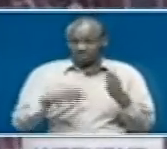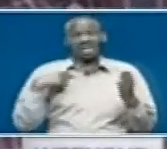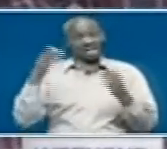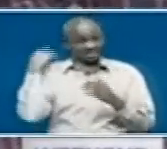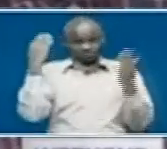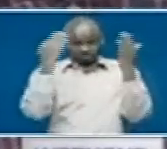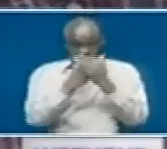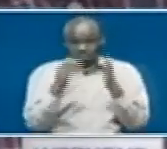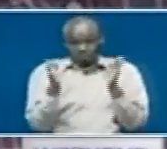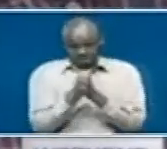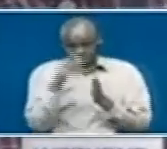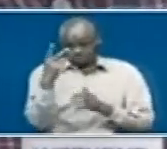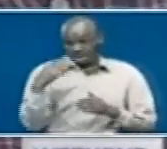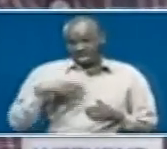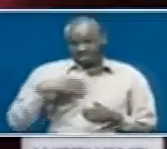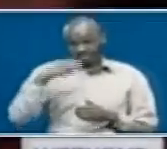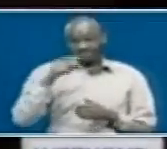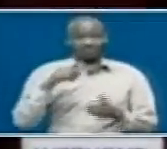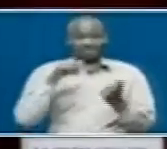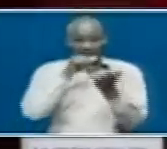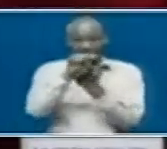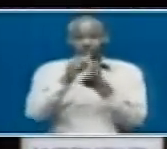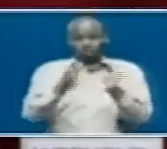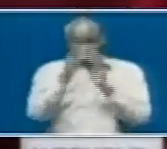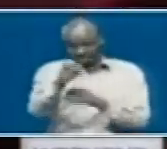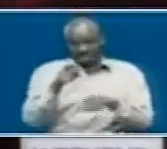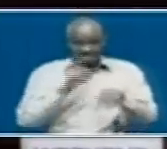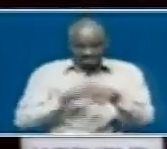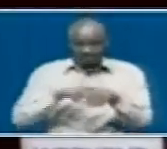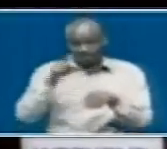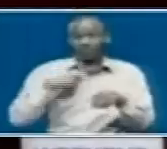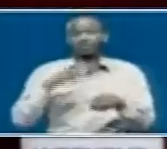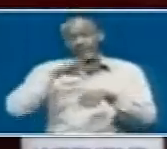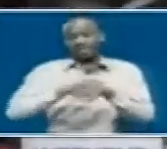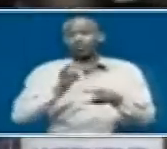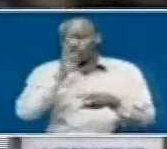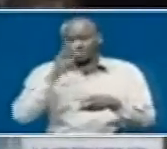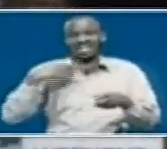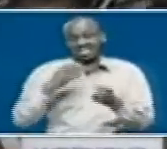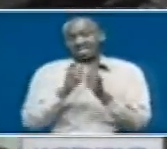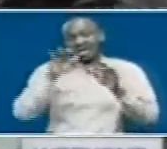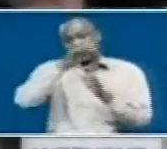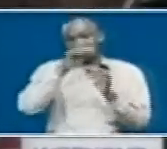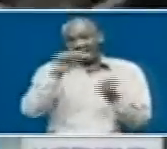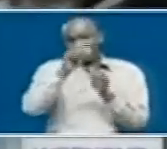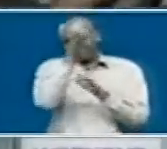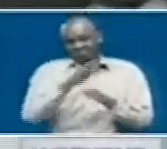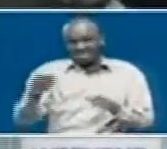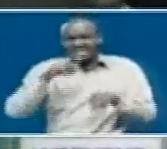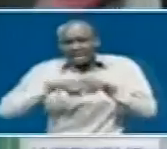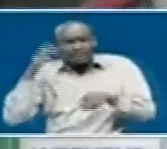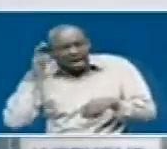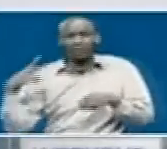evening, together with two others near the airport road, on a routine trip to fetch water in a pickup, when the evening was interrupted